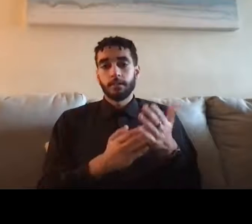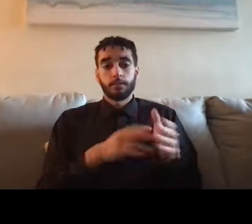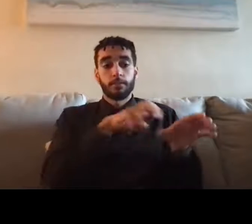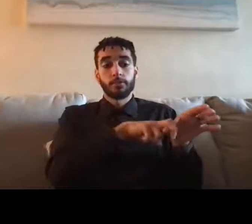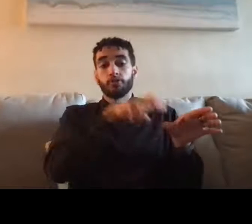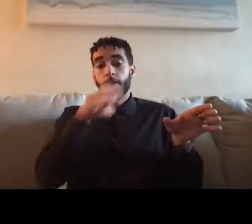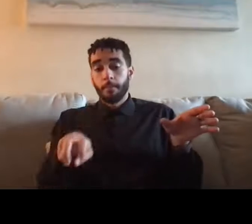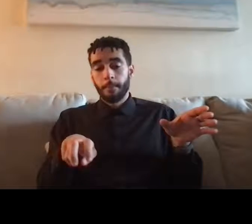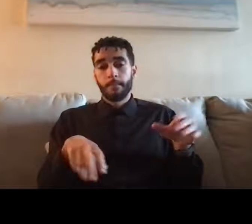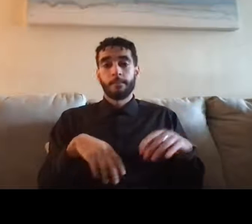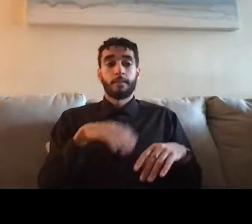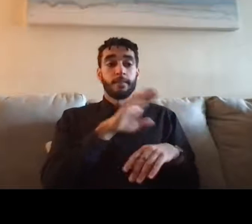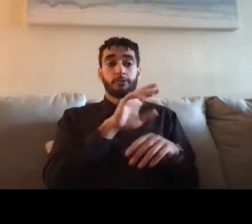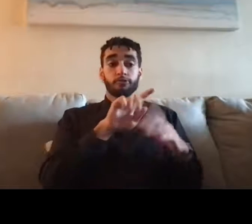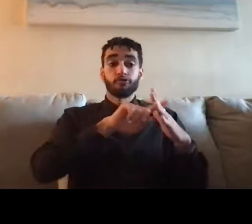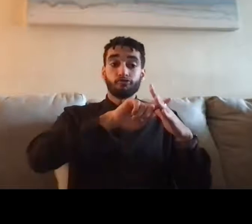as